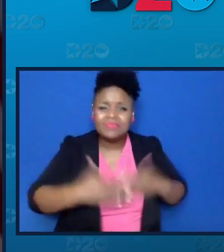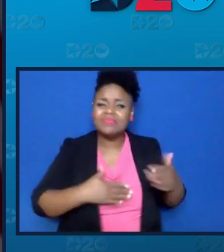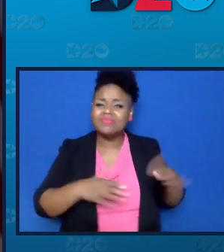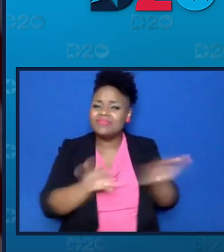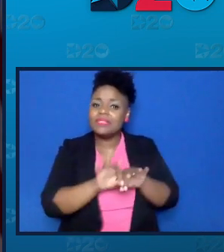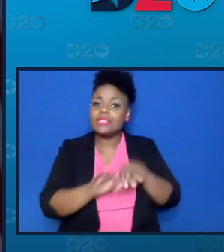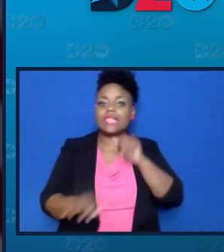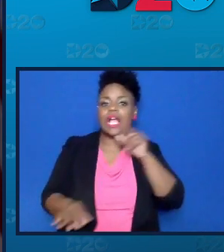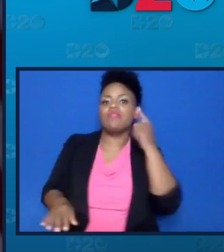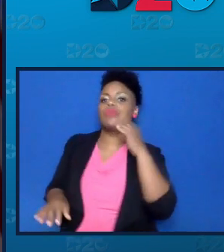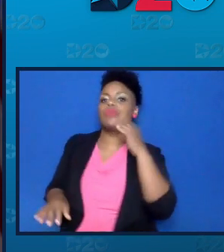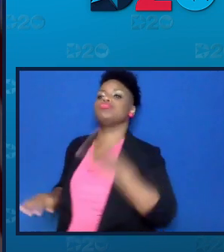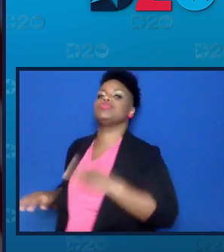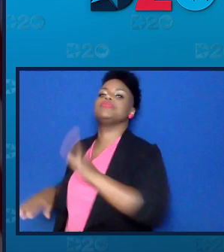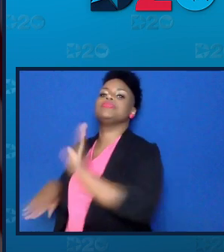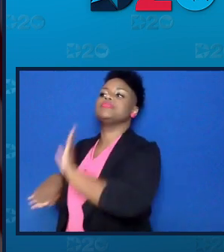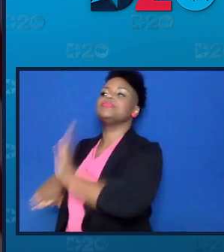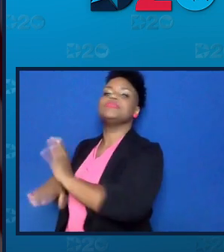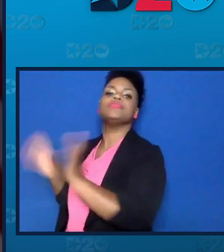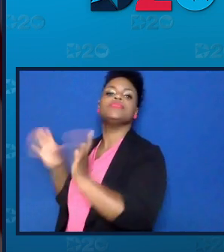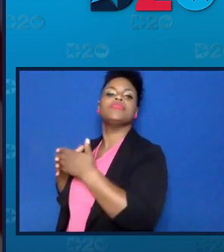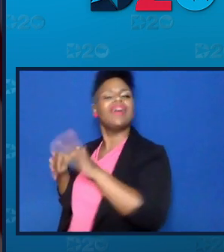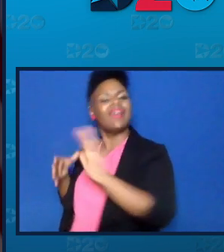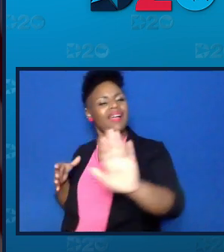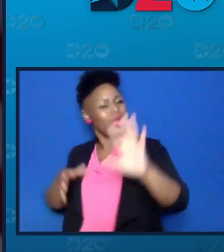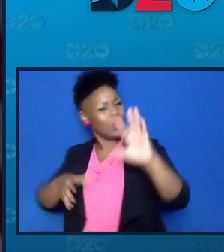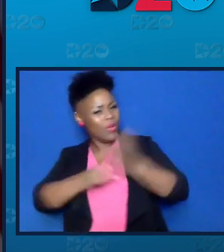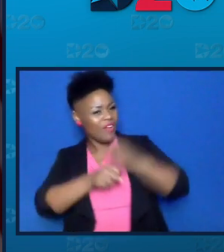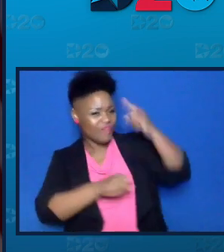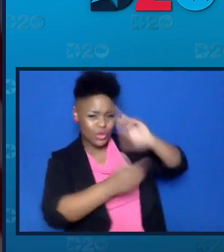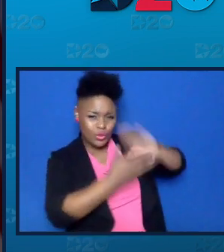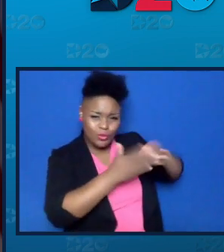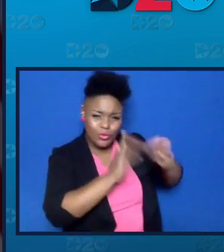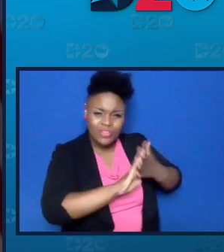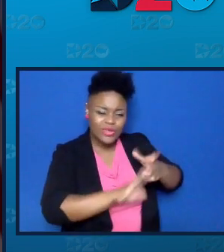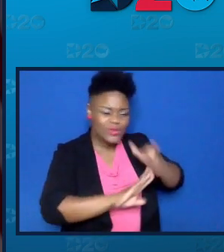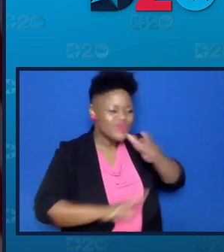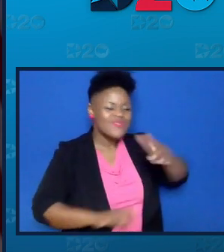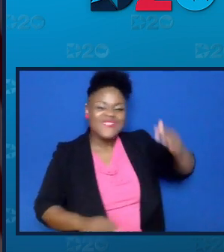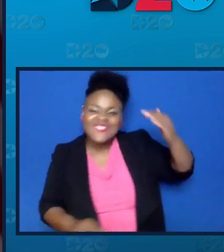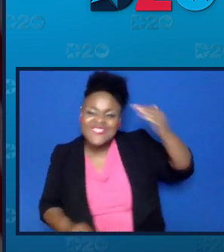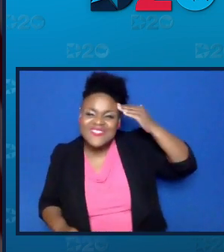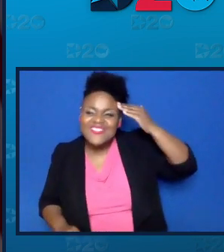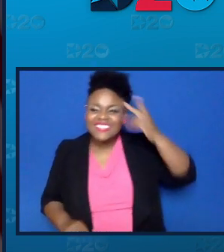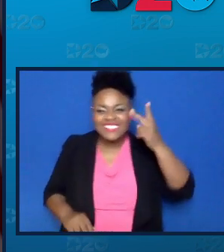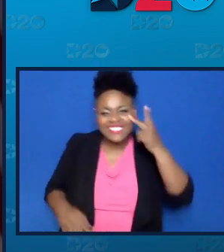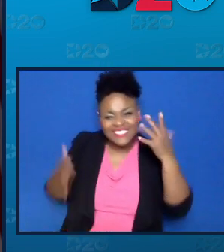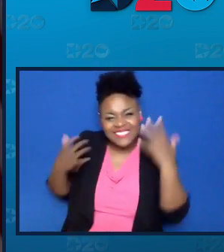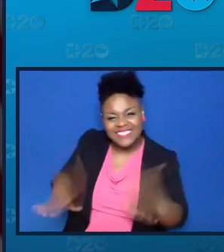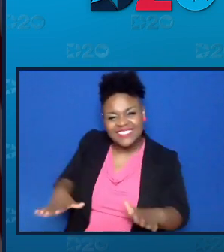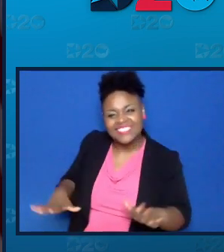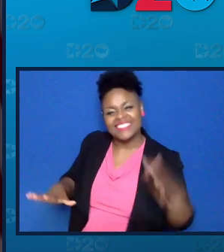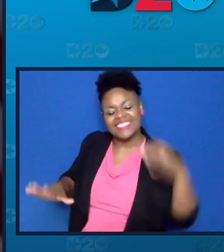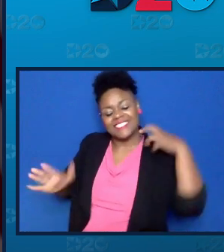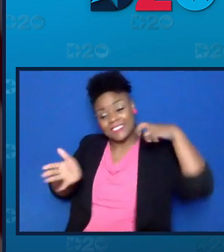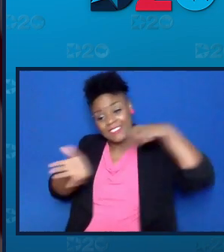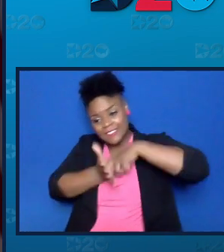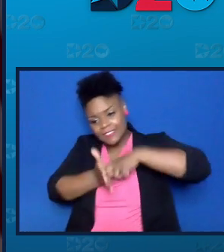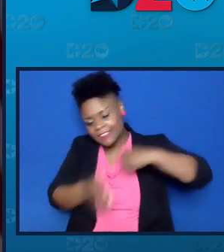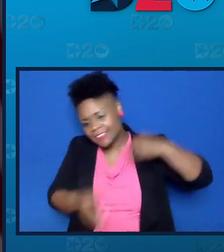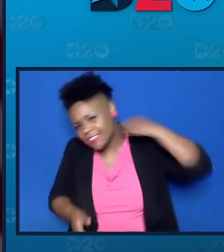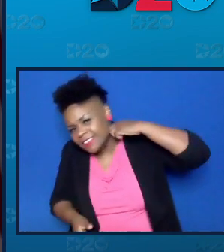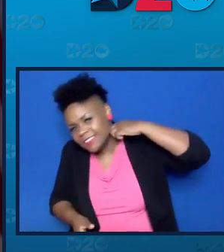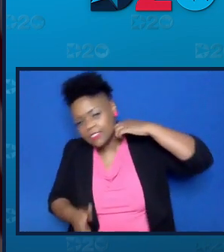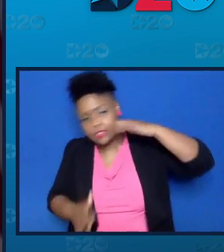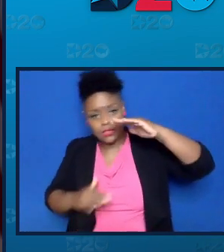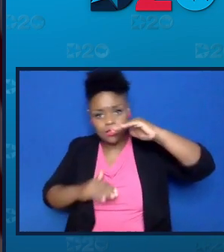for those communities who have known the injustice of a knee on the neck. For all the young people